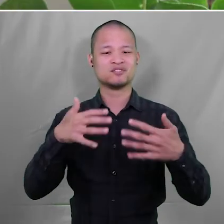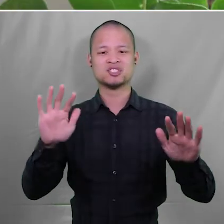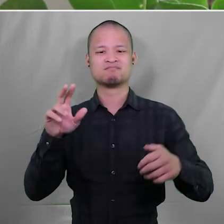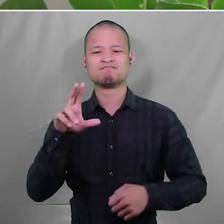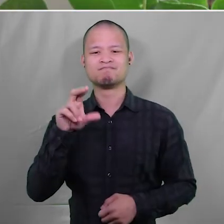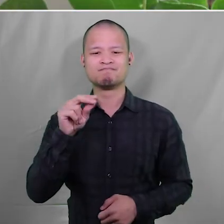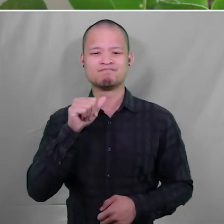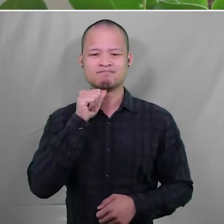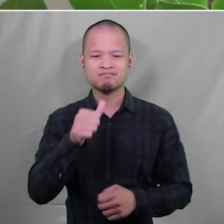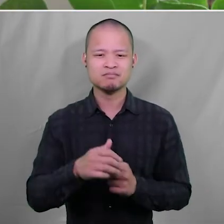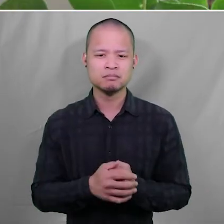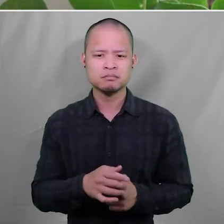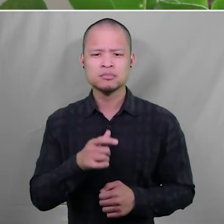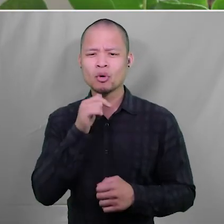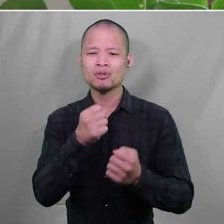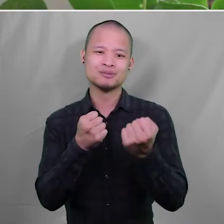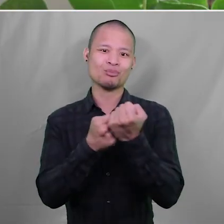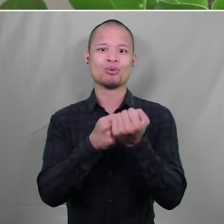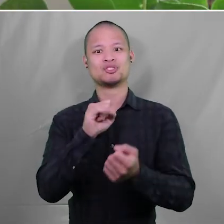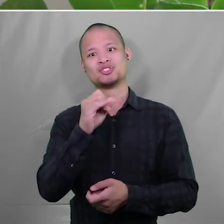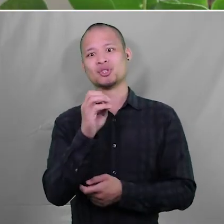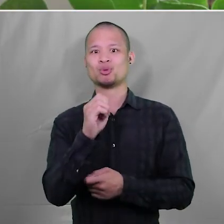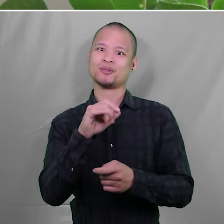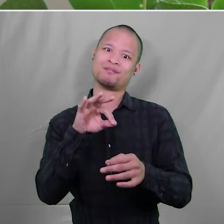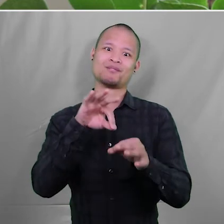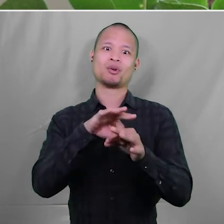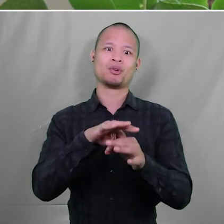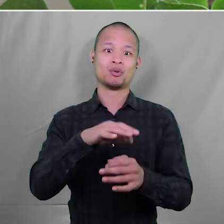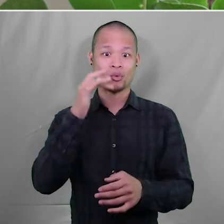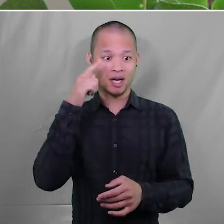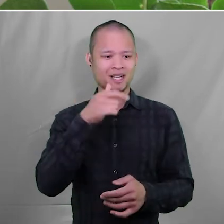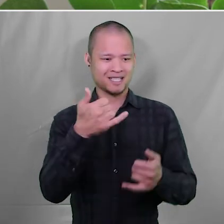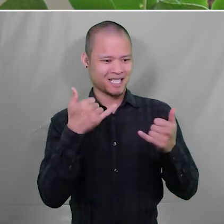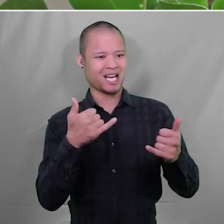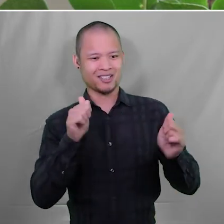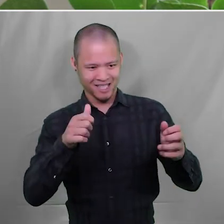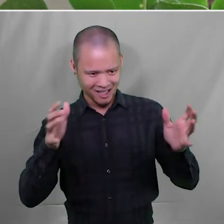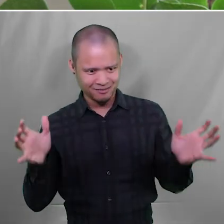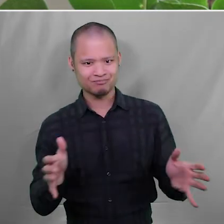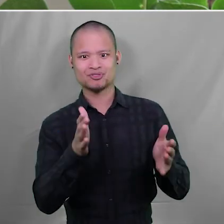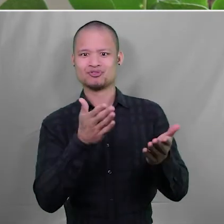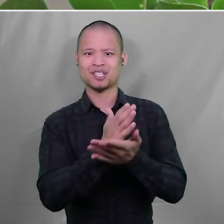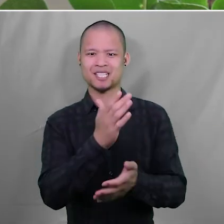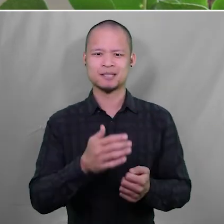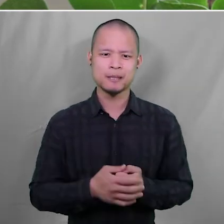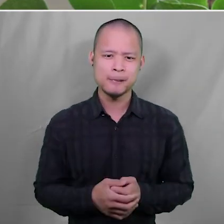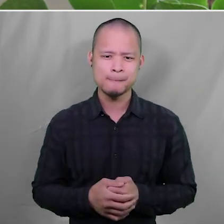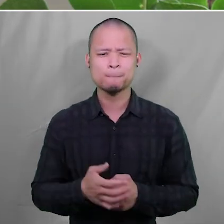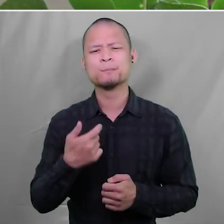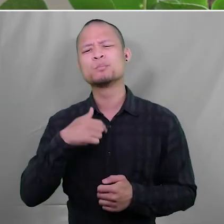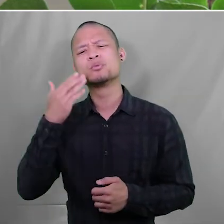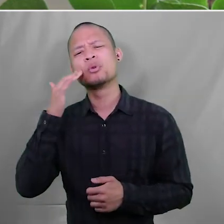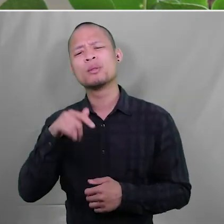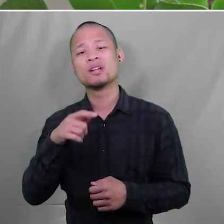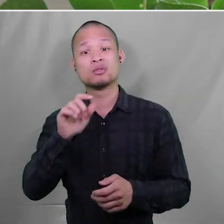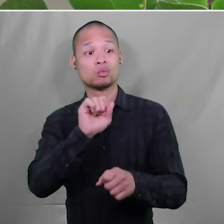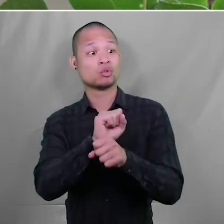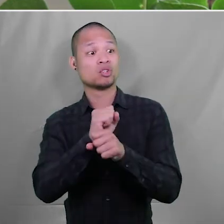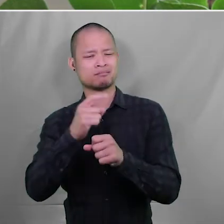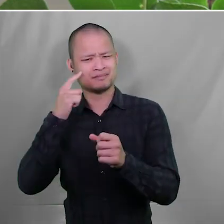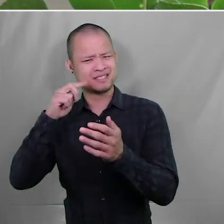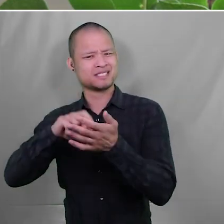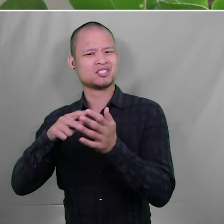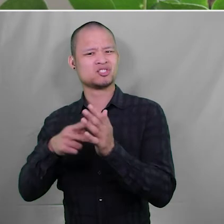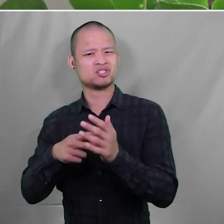We can't say that we supported Joe to vote and say that Joe now exercises his rights. We know that this work is